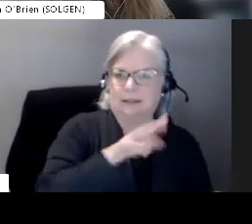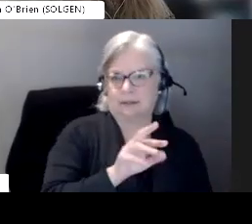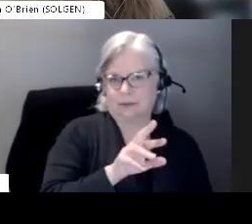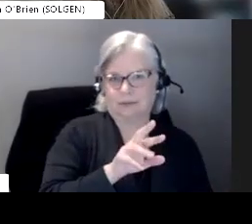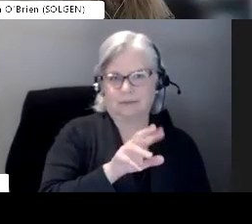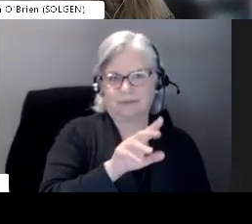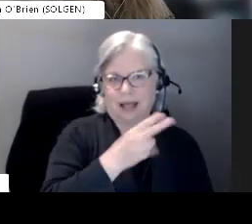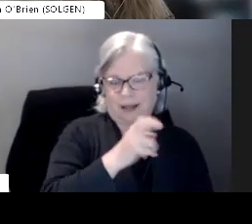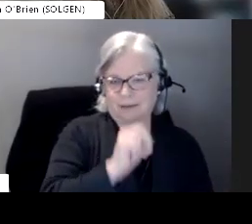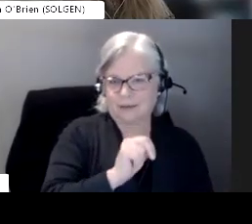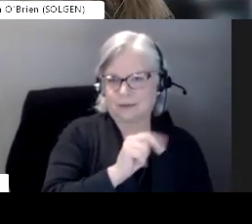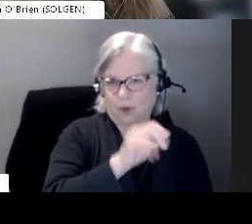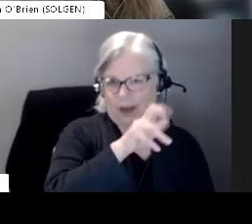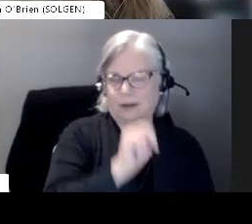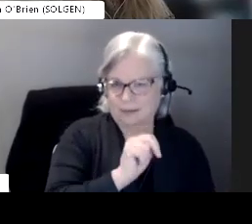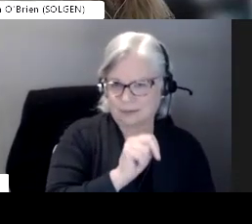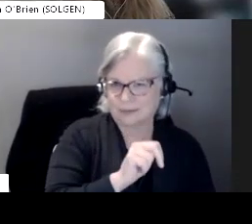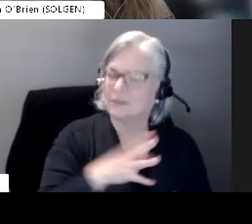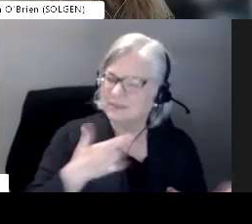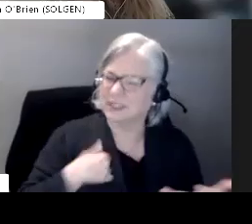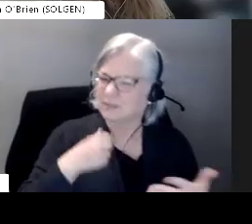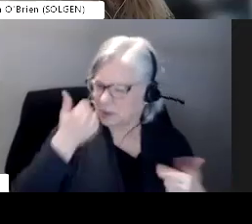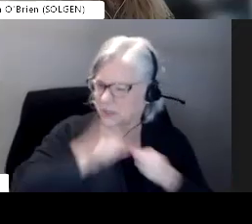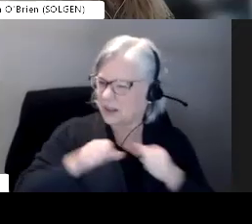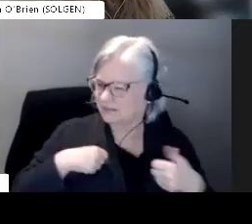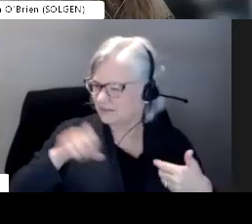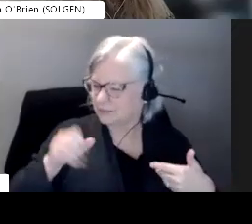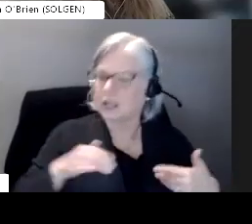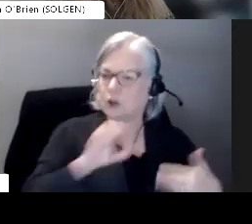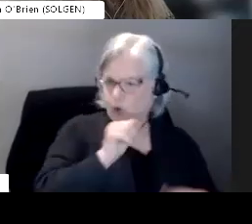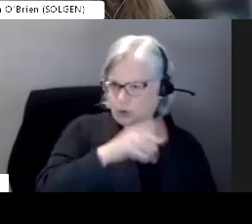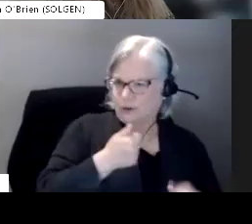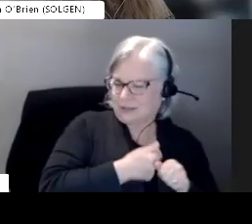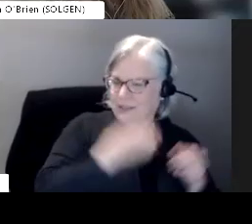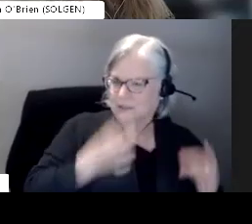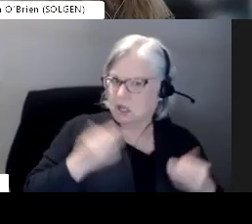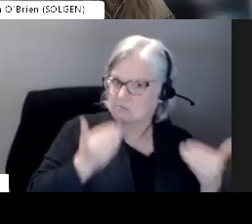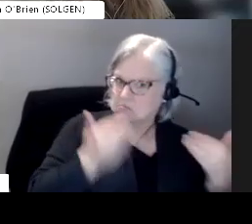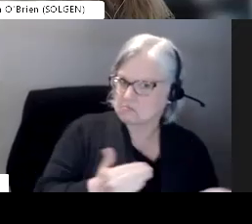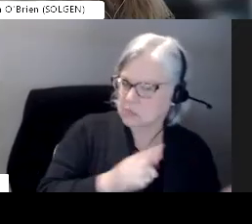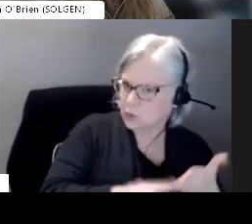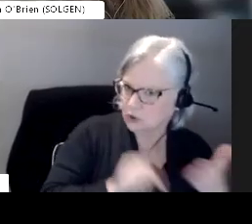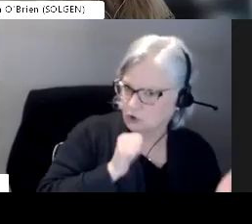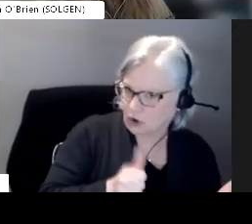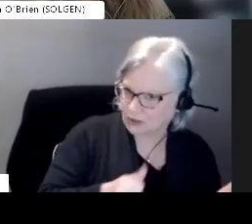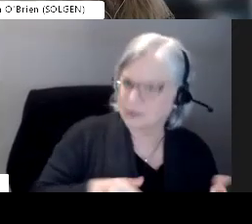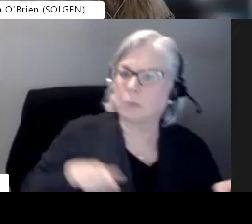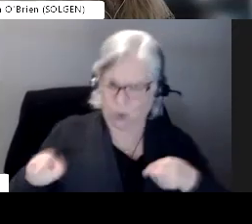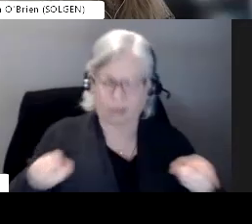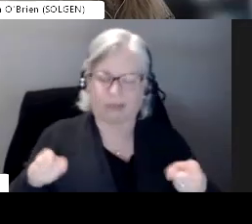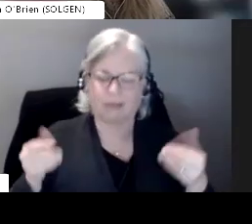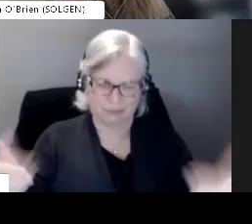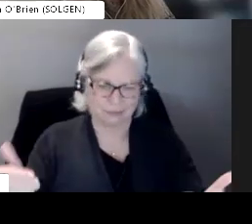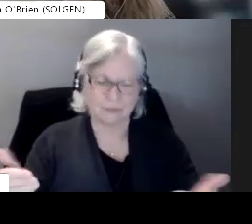considerations that go into determining whether a discretionary inquest will be held. And then ultimately their 2 deaths were